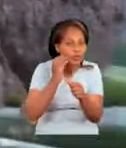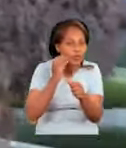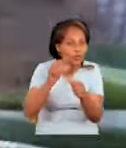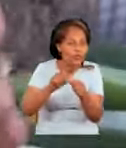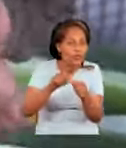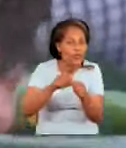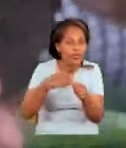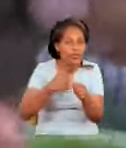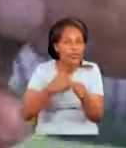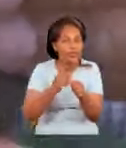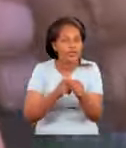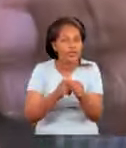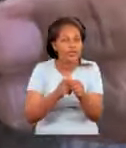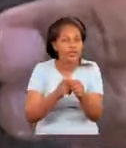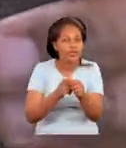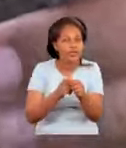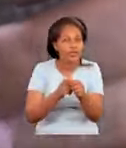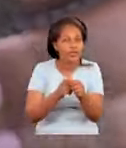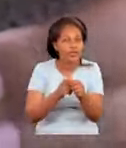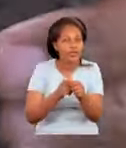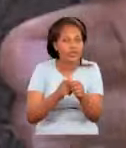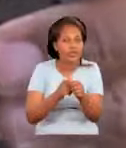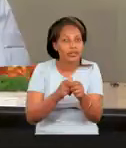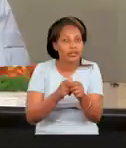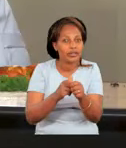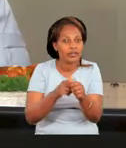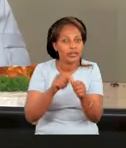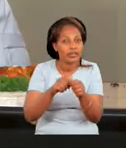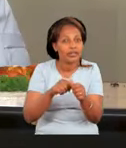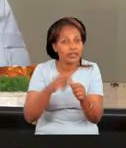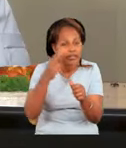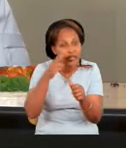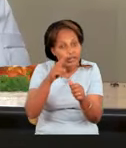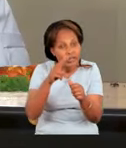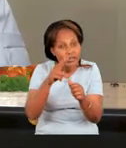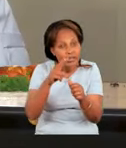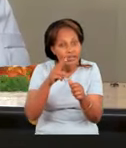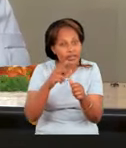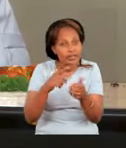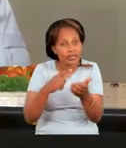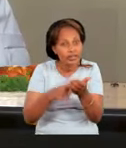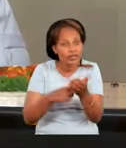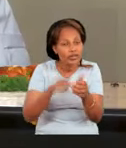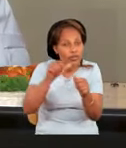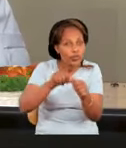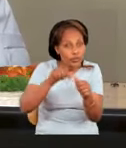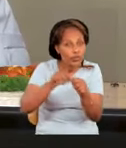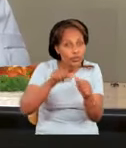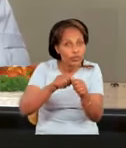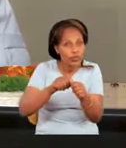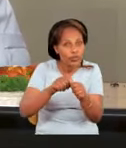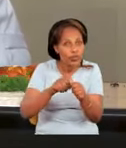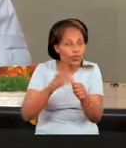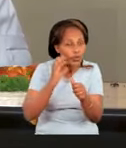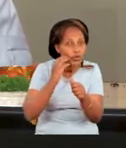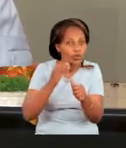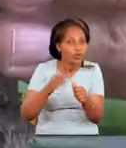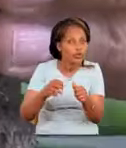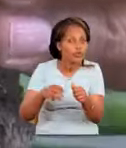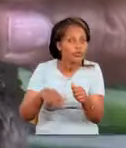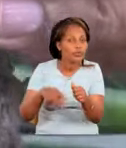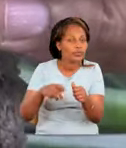This here, This is a potato tuber.